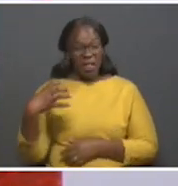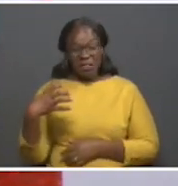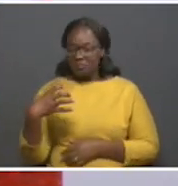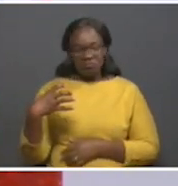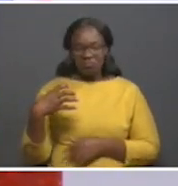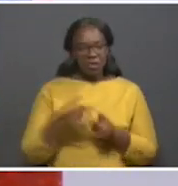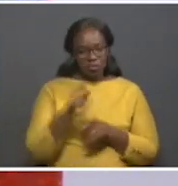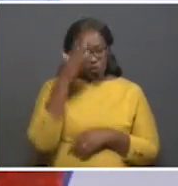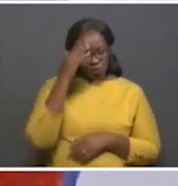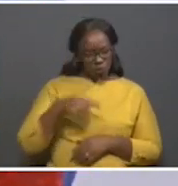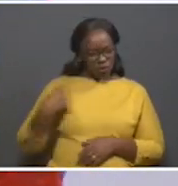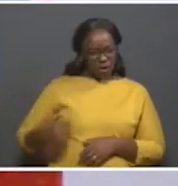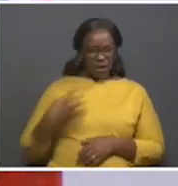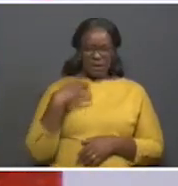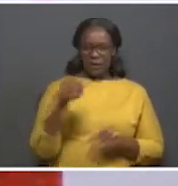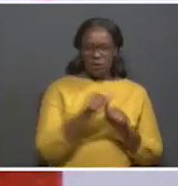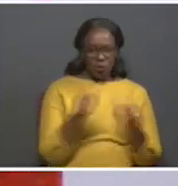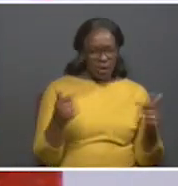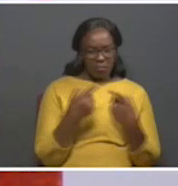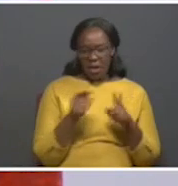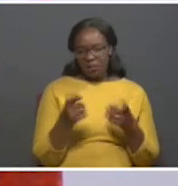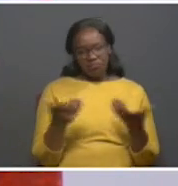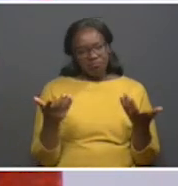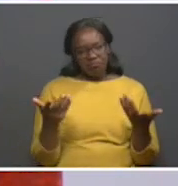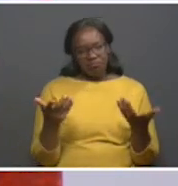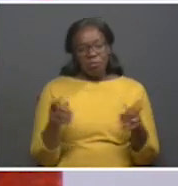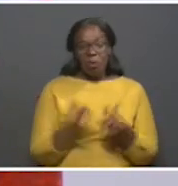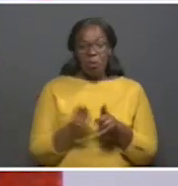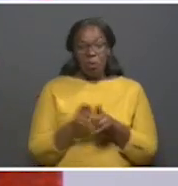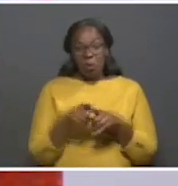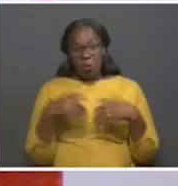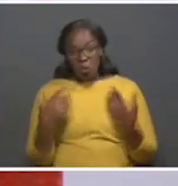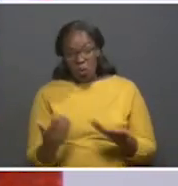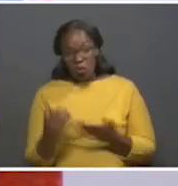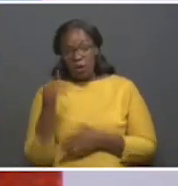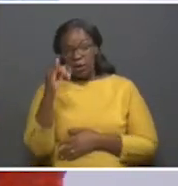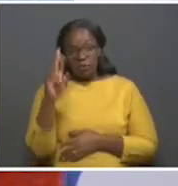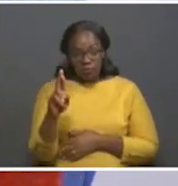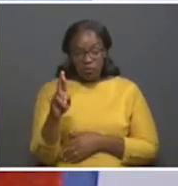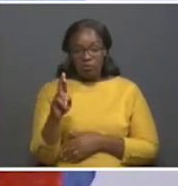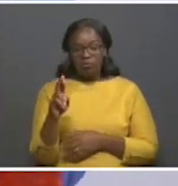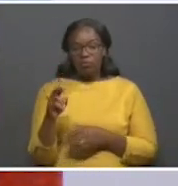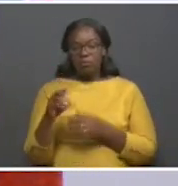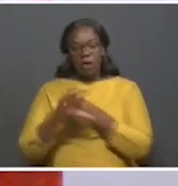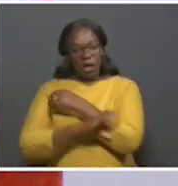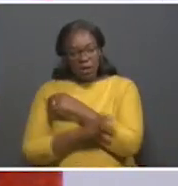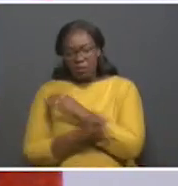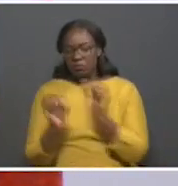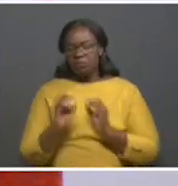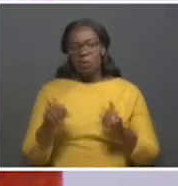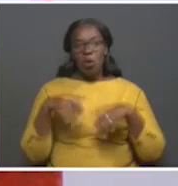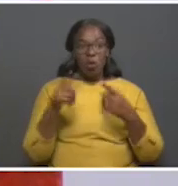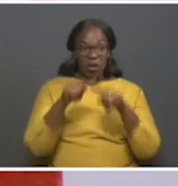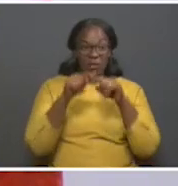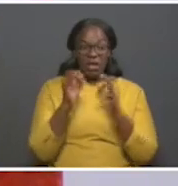China. Our safety is not guaranteed by the industrial revolution of a nation. Our safety is not based on whether